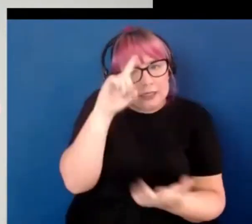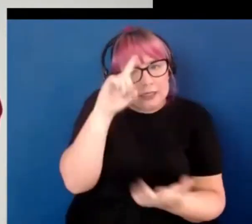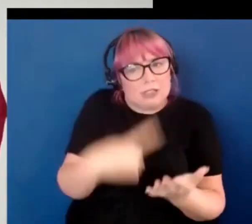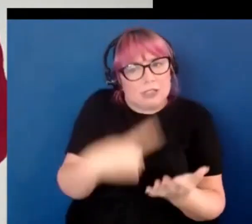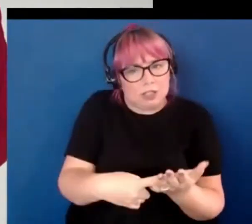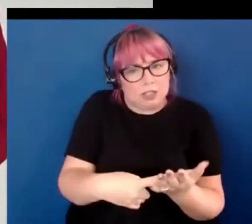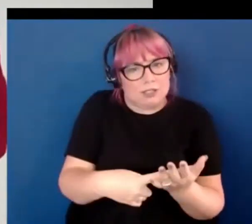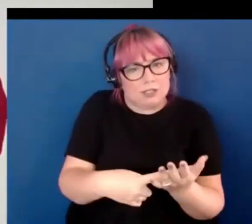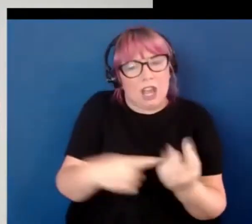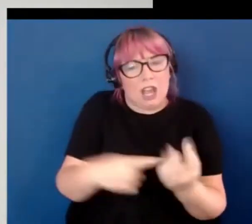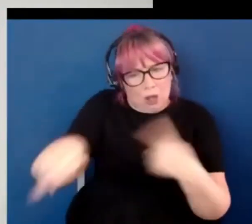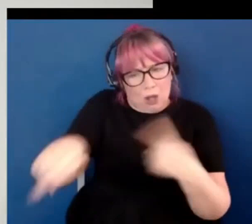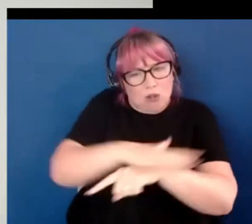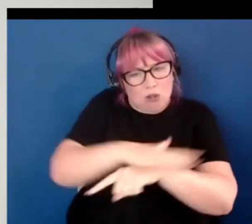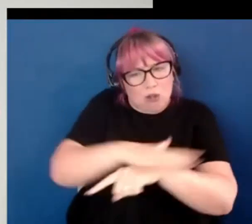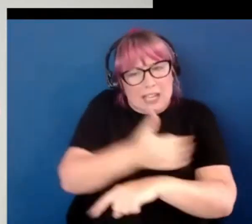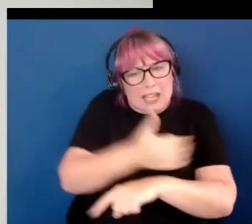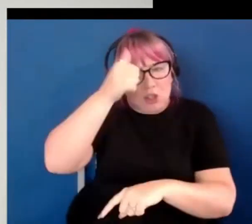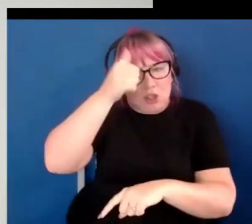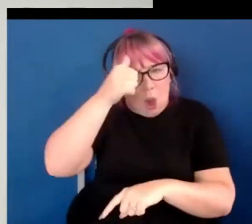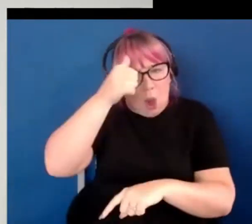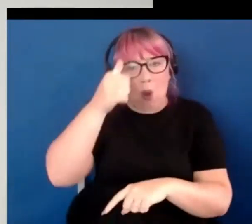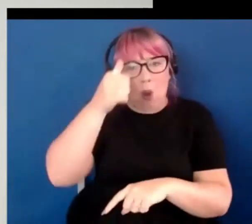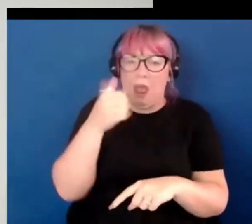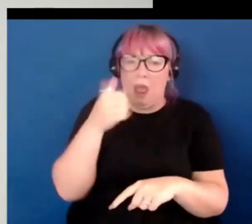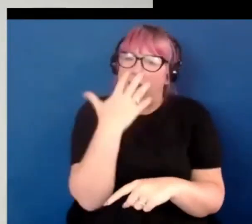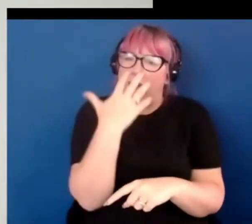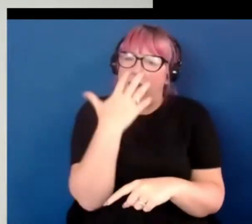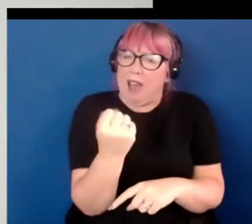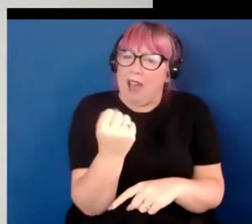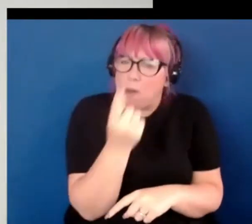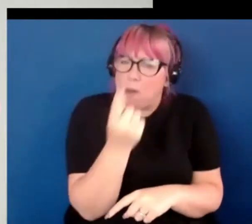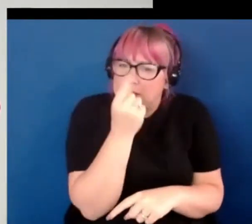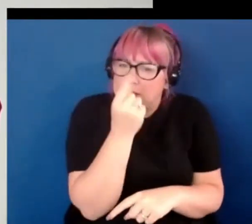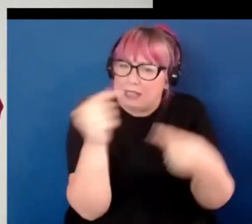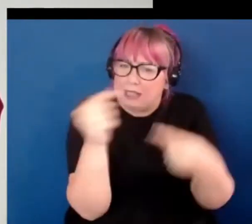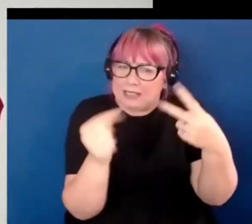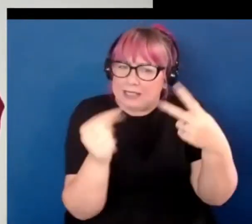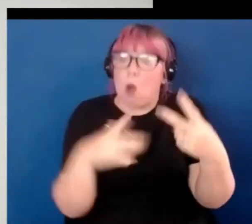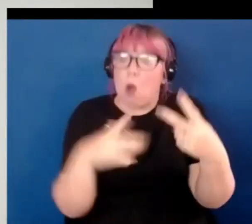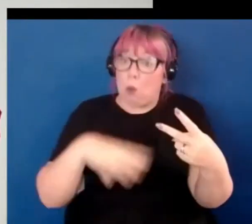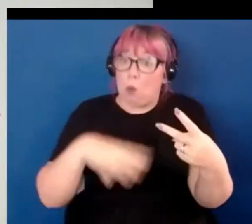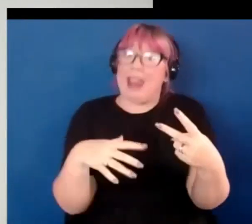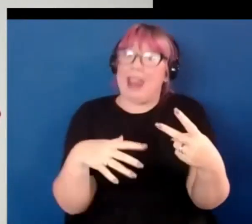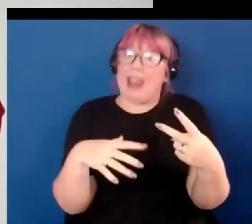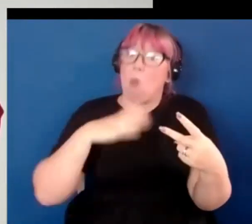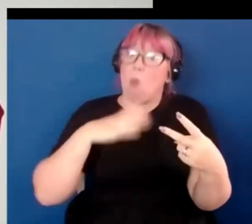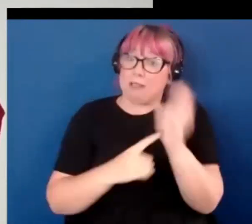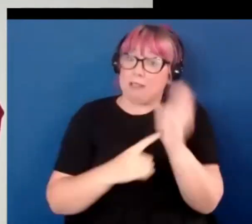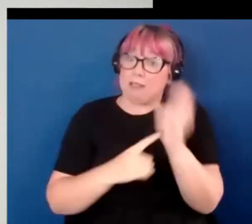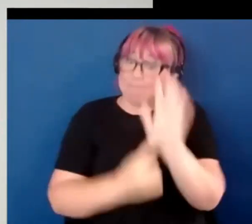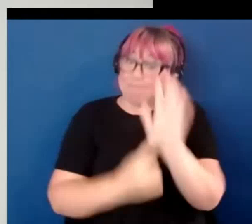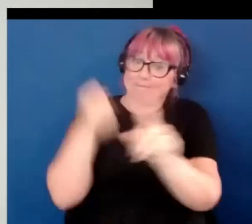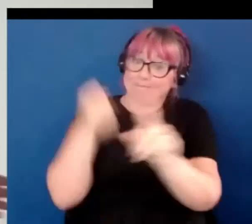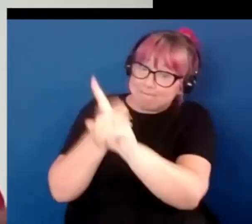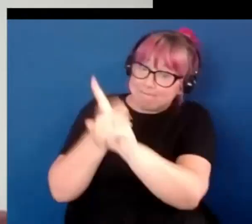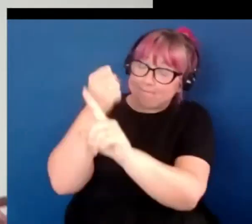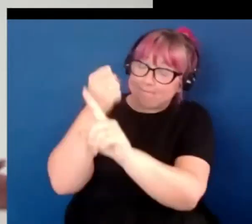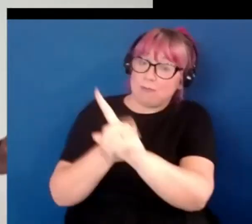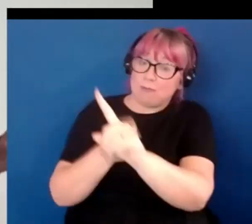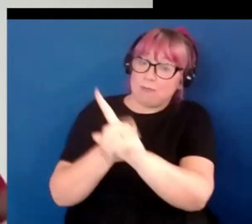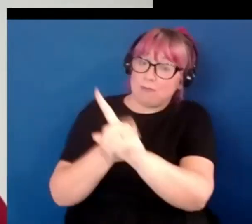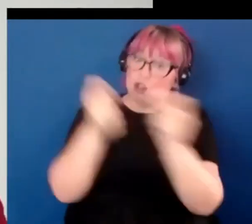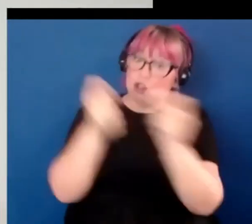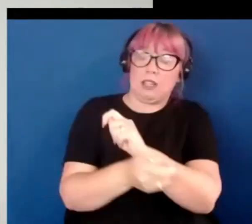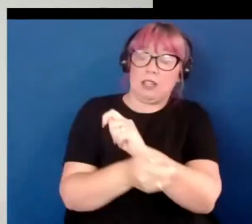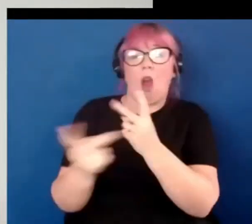business as usual is possible, and we're arguing for a dramatic change of direction. Other politicians are arguing again for